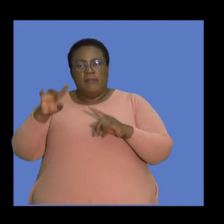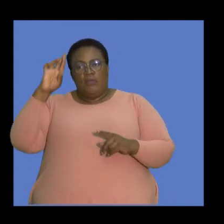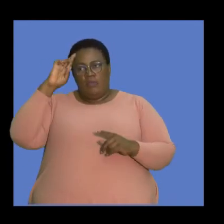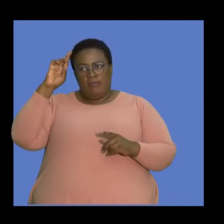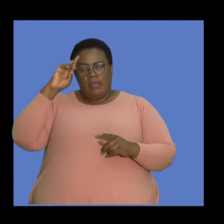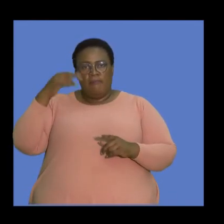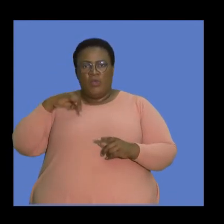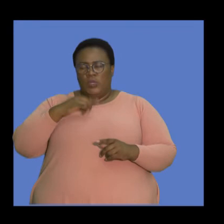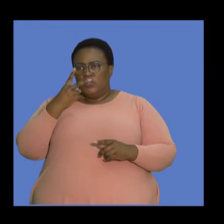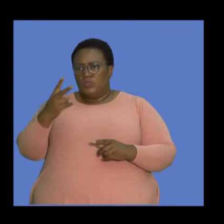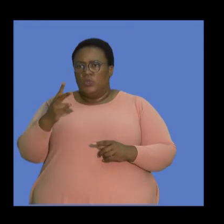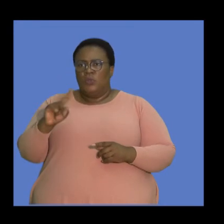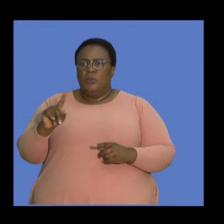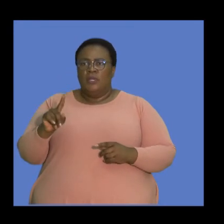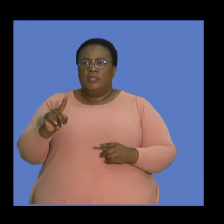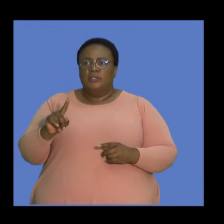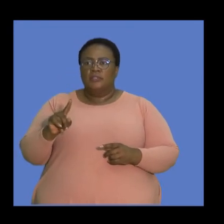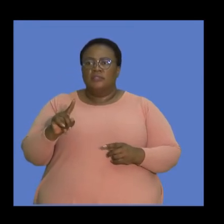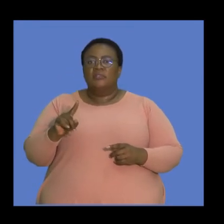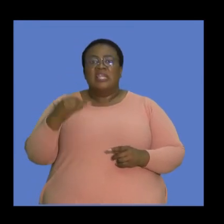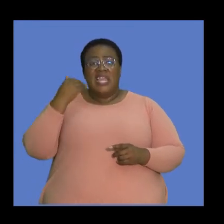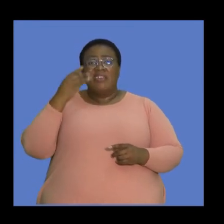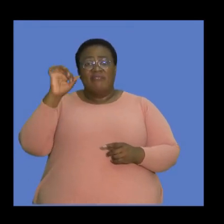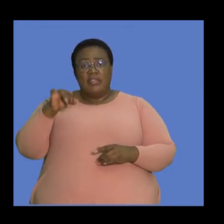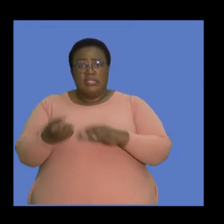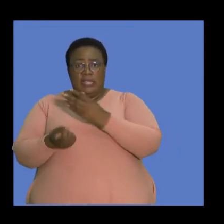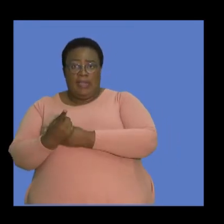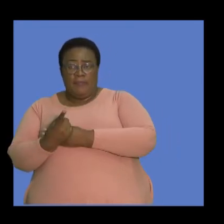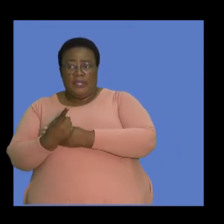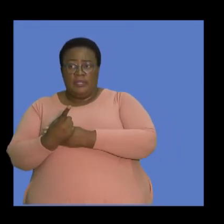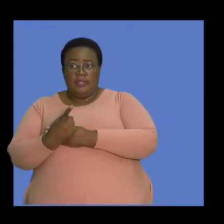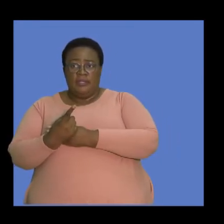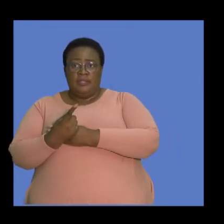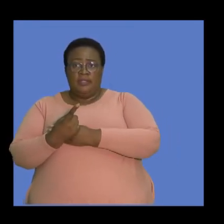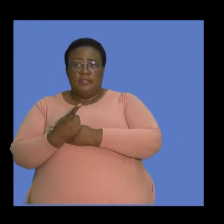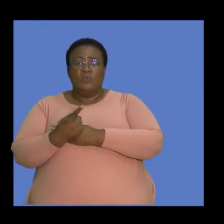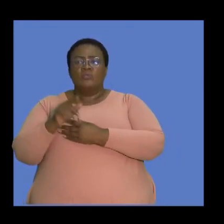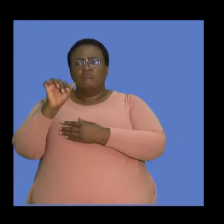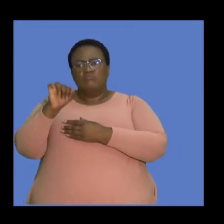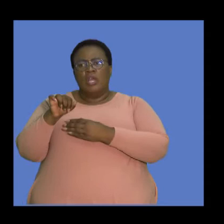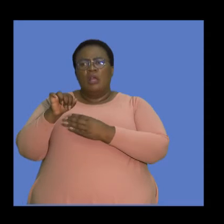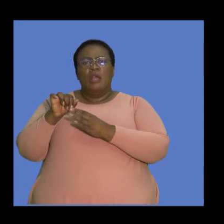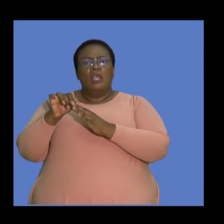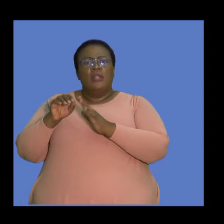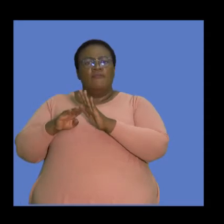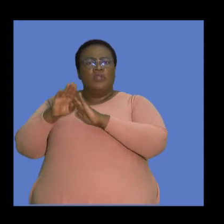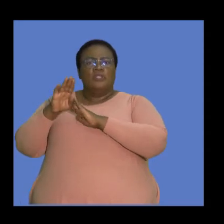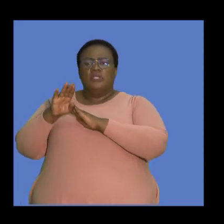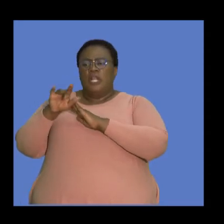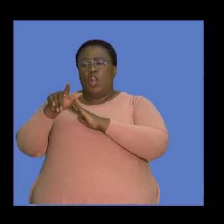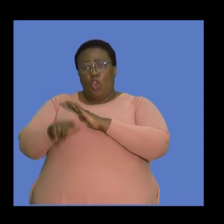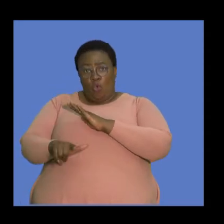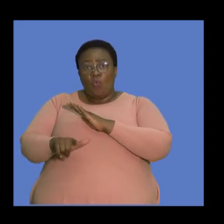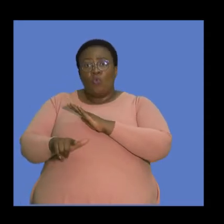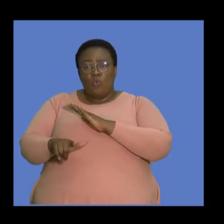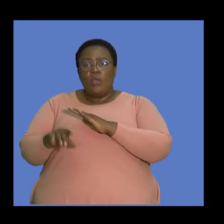remember, we saw that even if it does happen that our inflation rate is low, it does not really mean